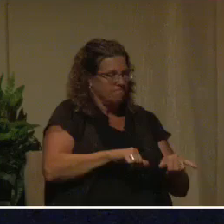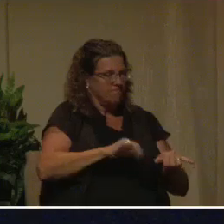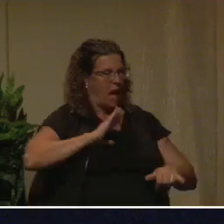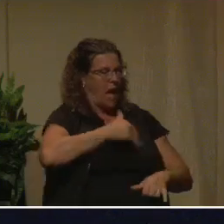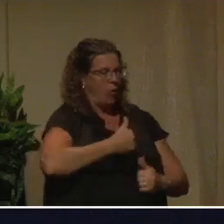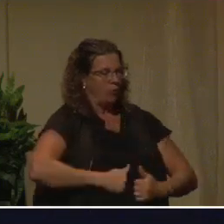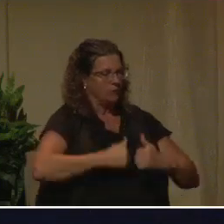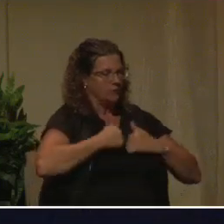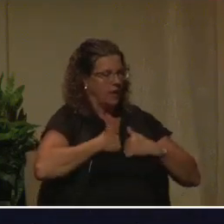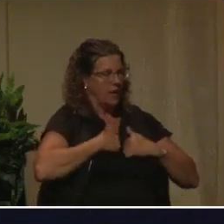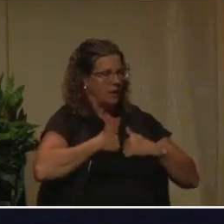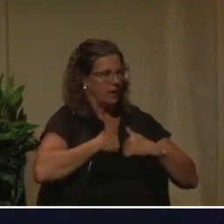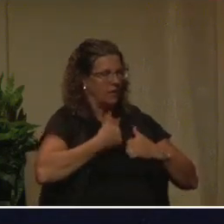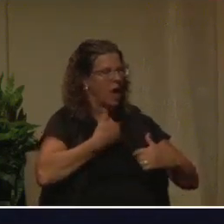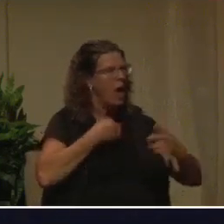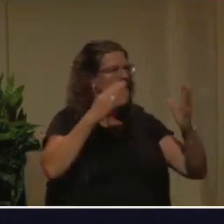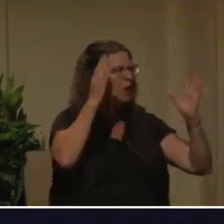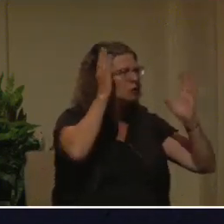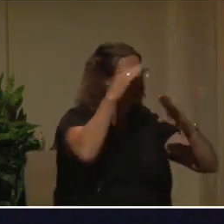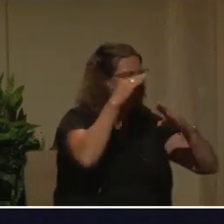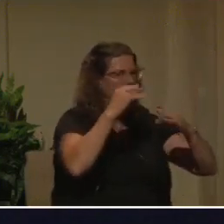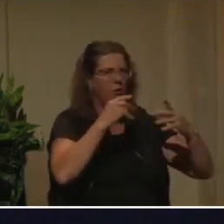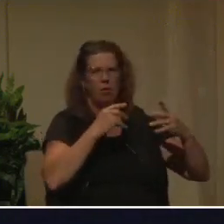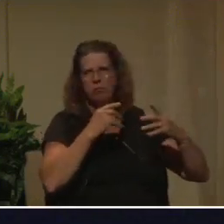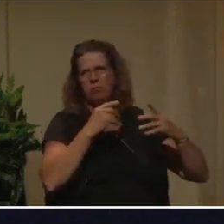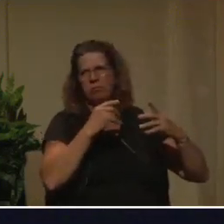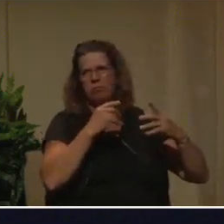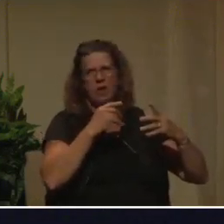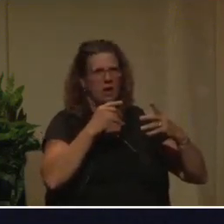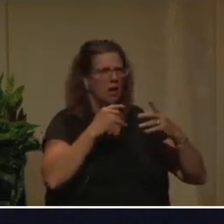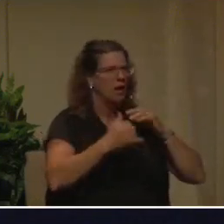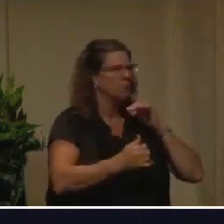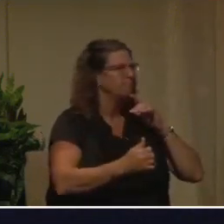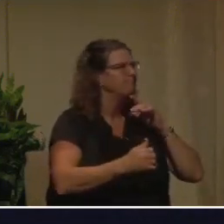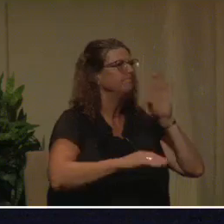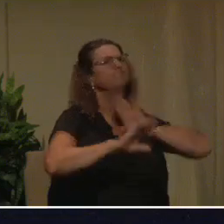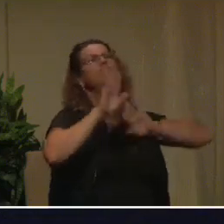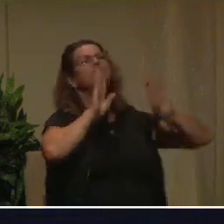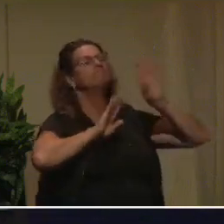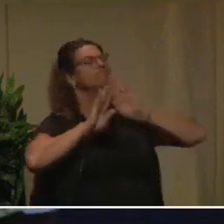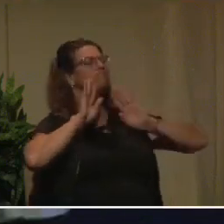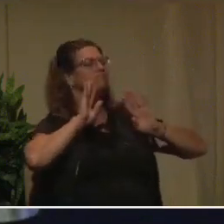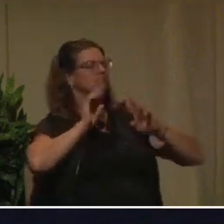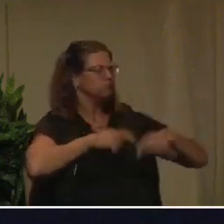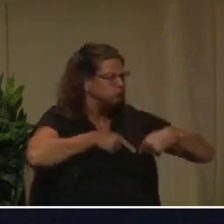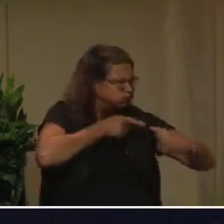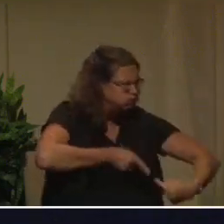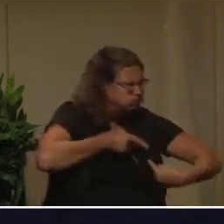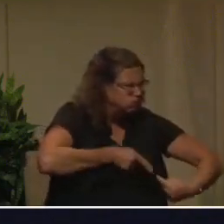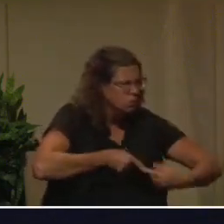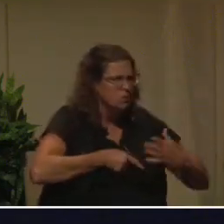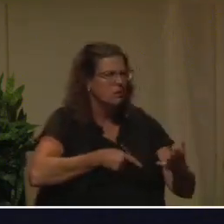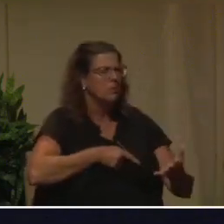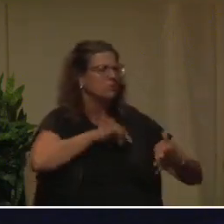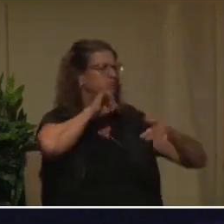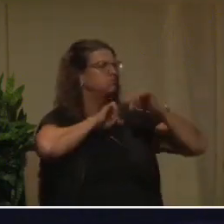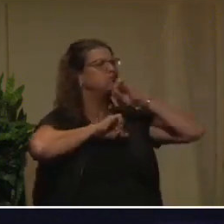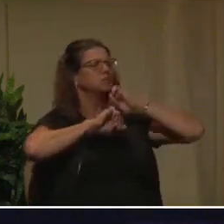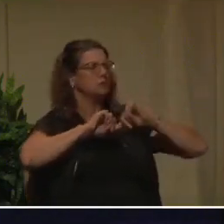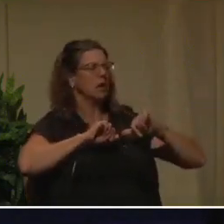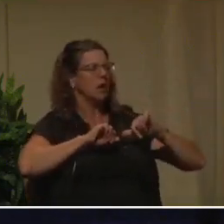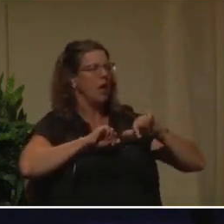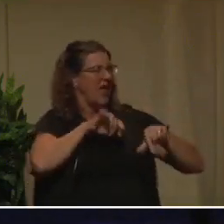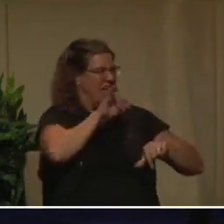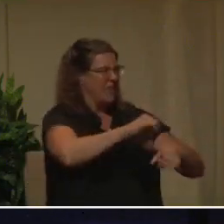with, that as we process them with Him, we grow stronger all of the time, and our